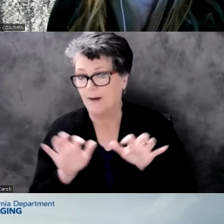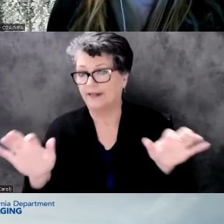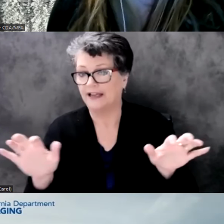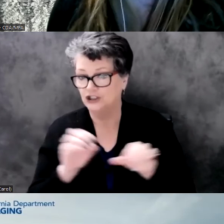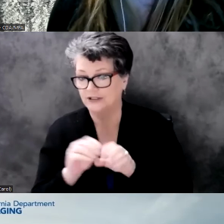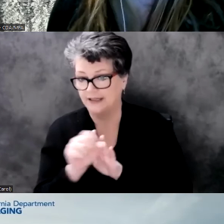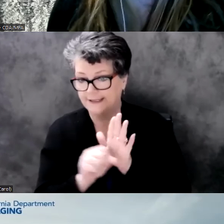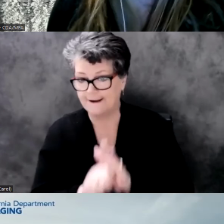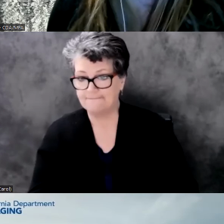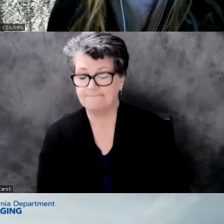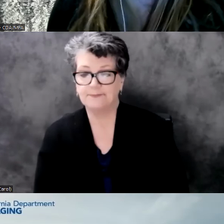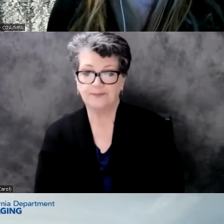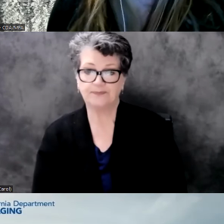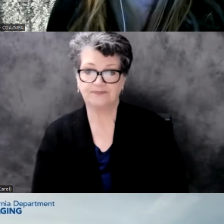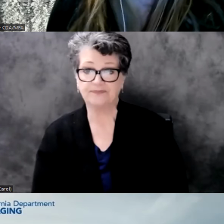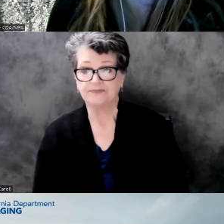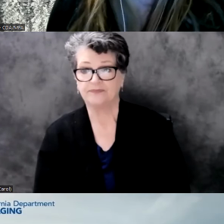state.